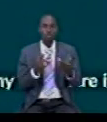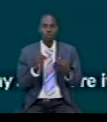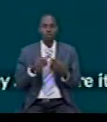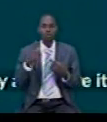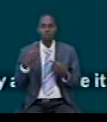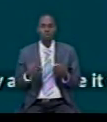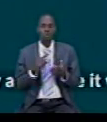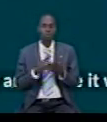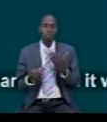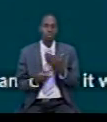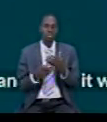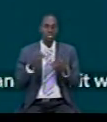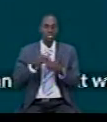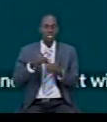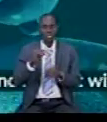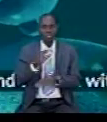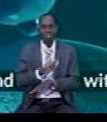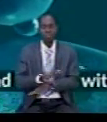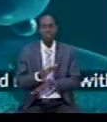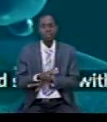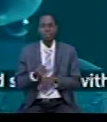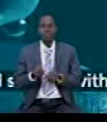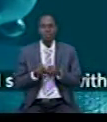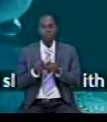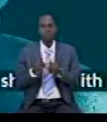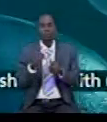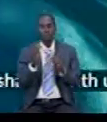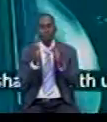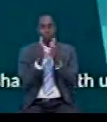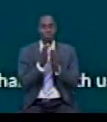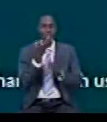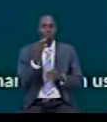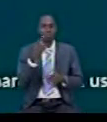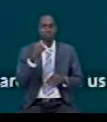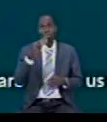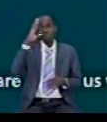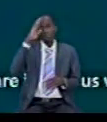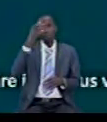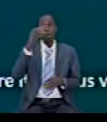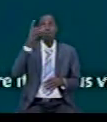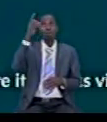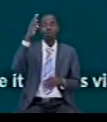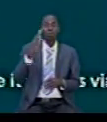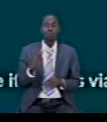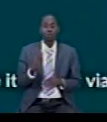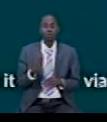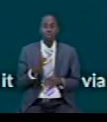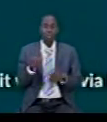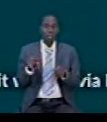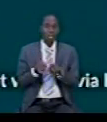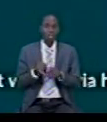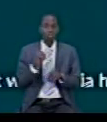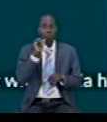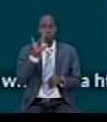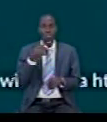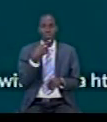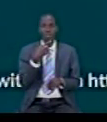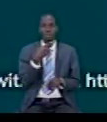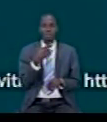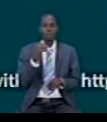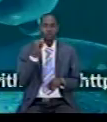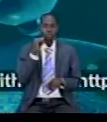the evening. And while the prayer of the man of God was going on, according to her, she laid a hand